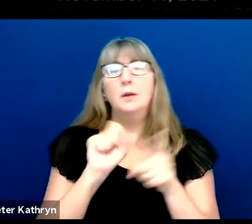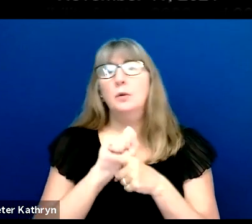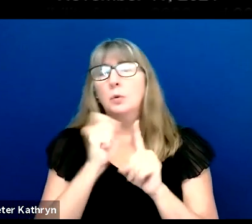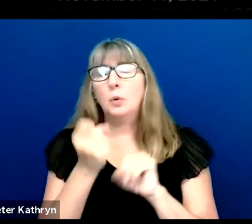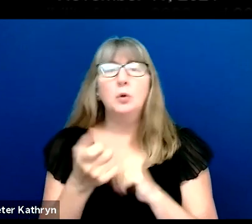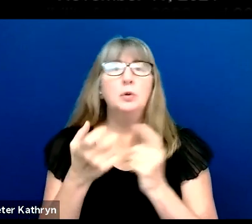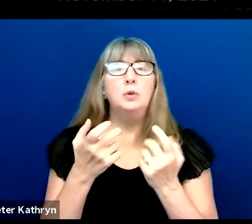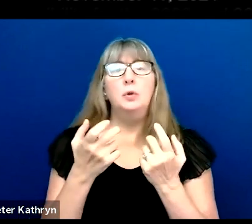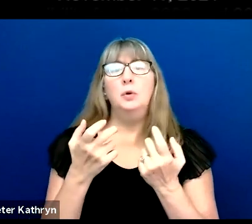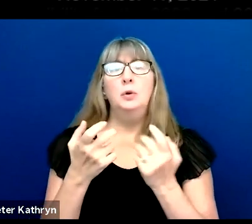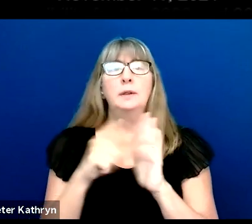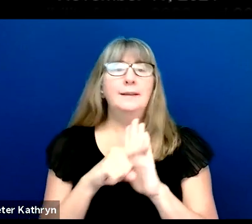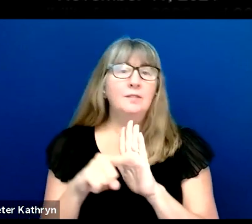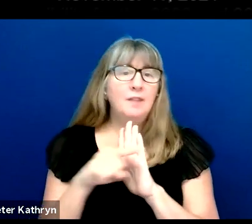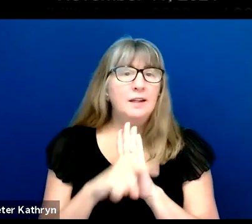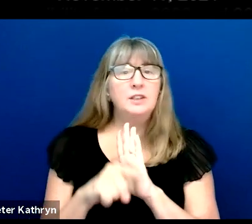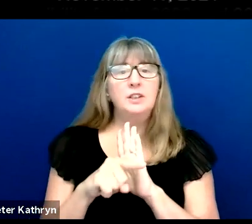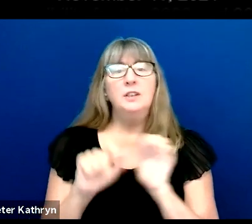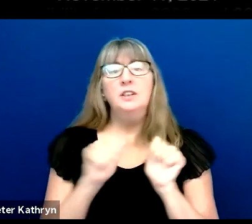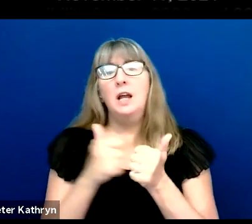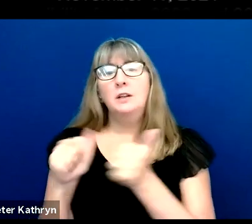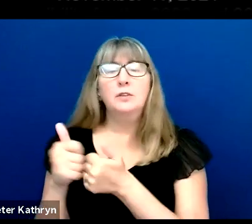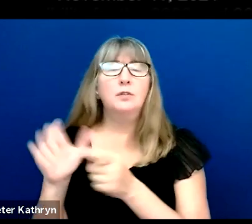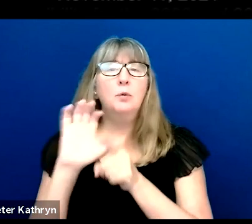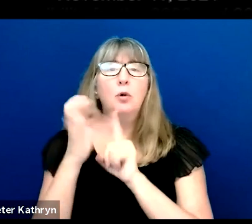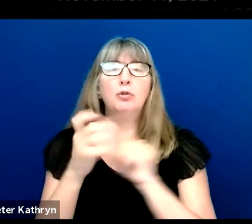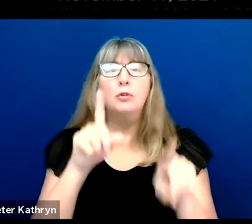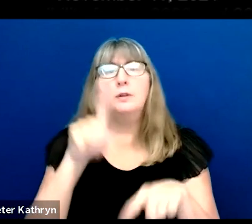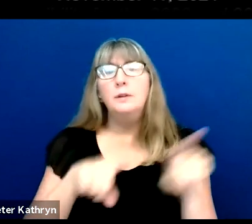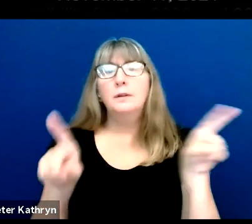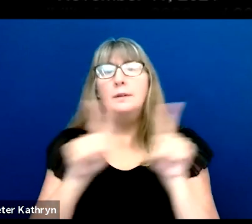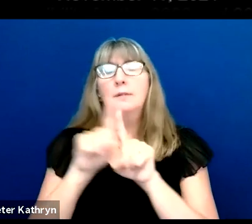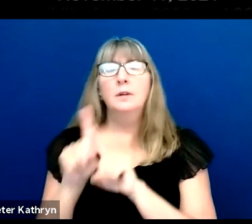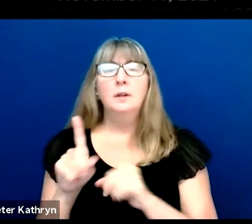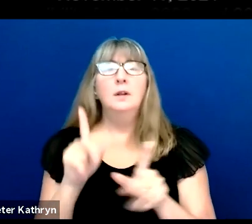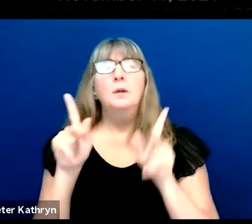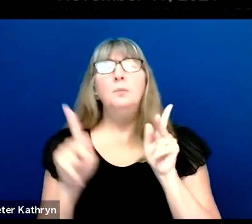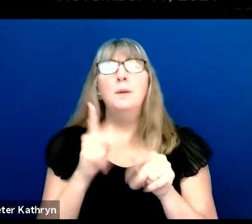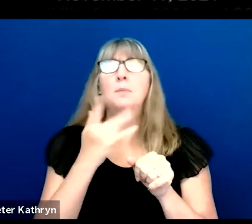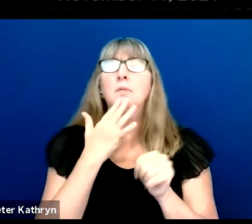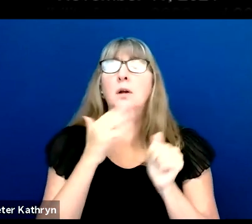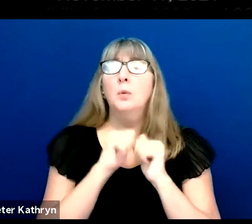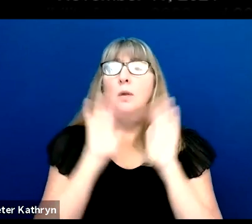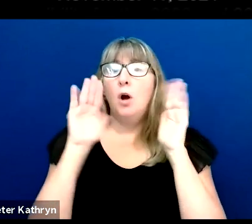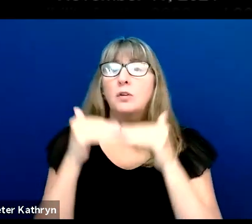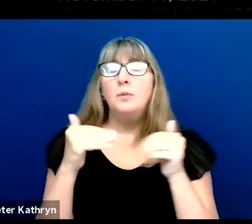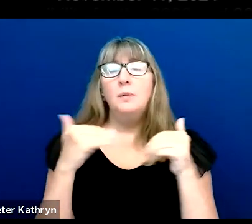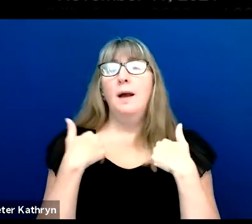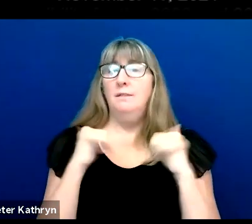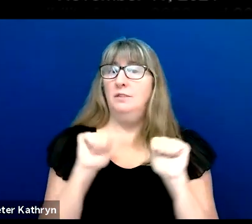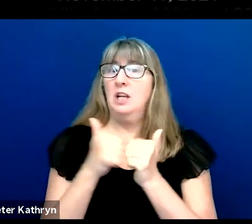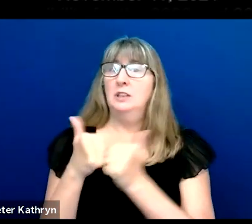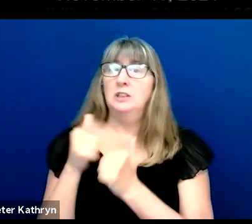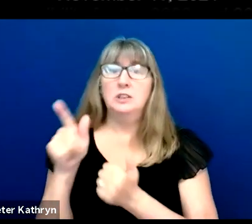cultural differences that, of course, extend to people of color with autism being facing challenges in